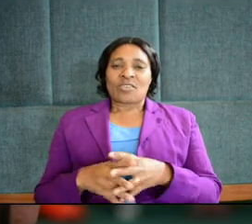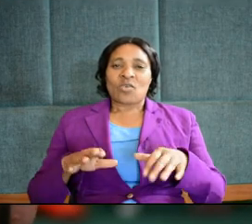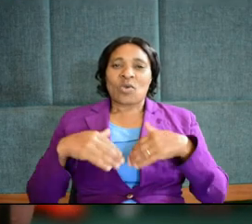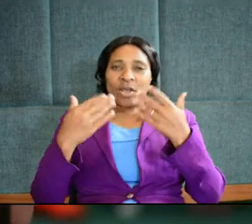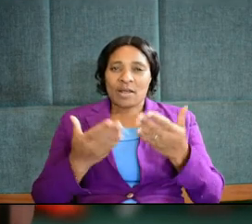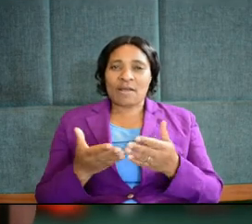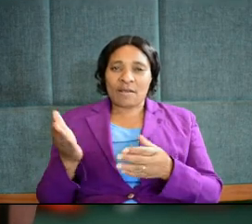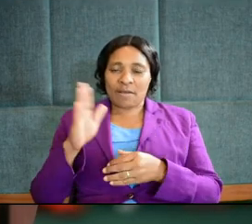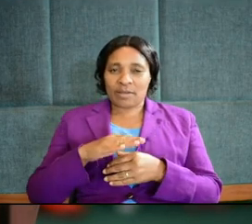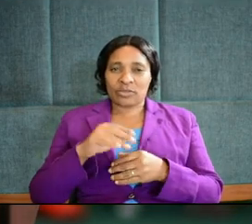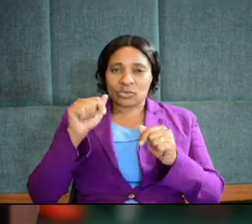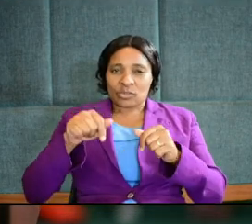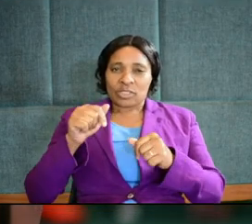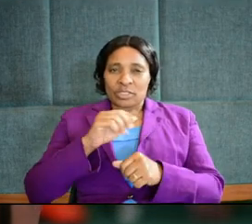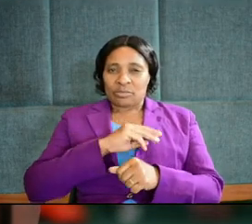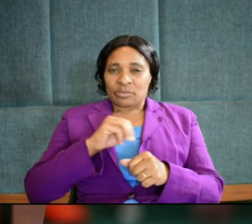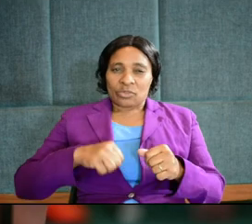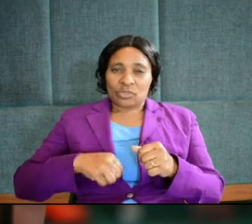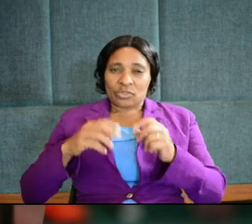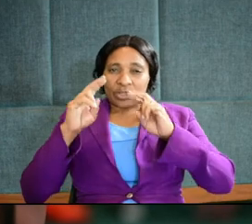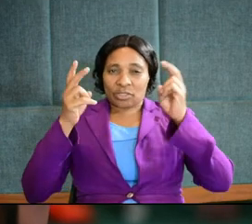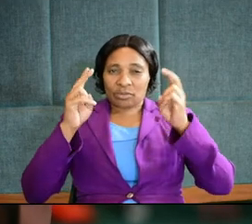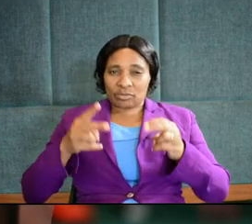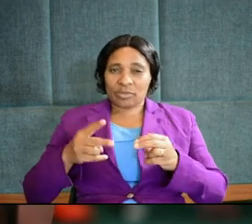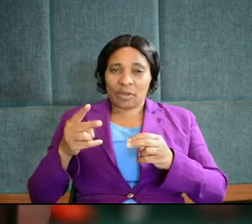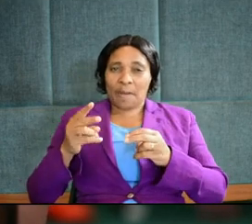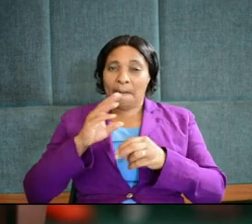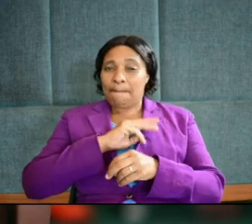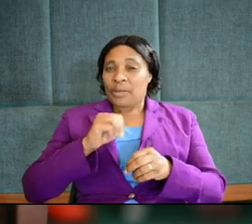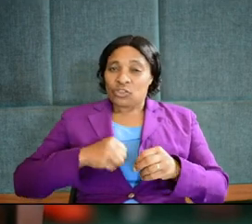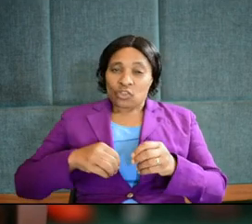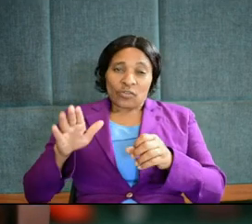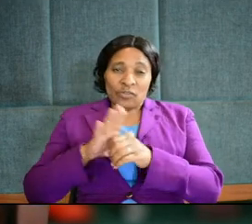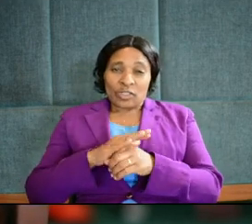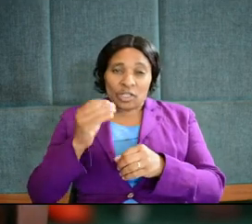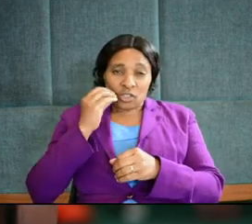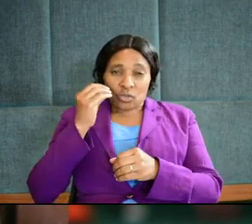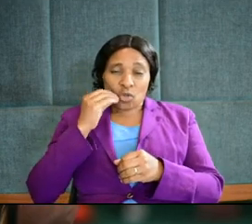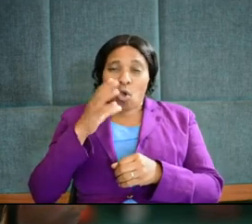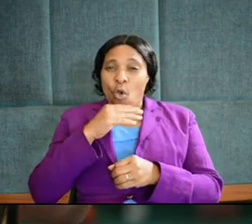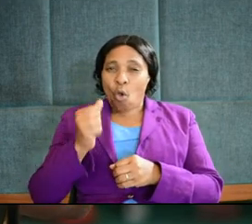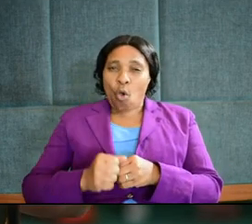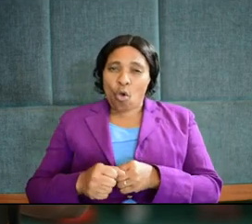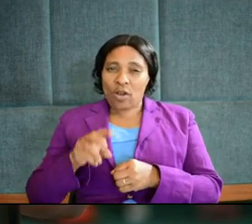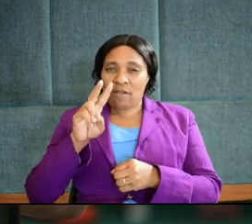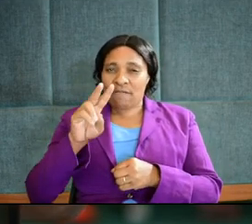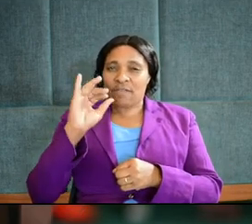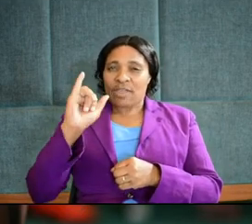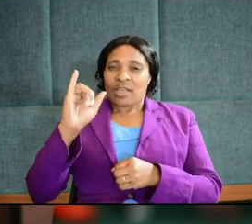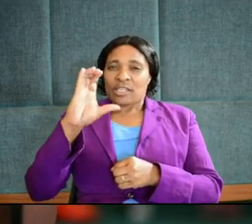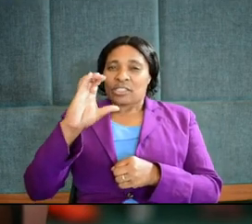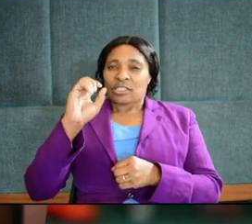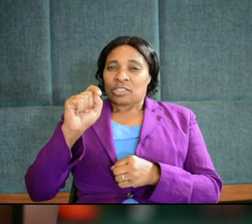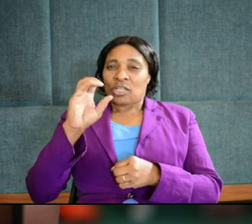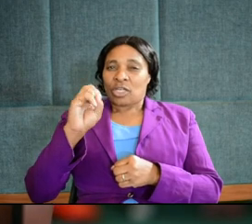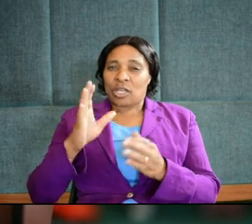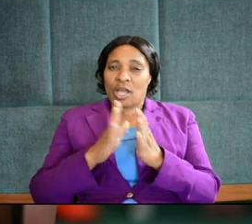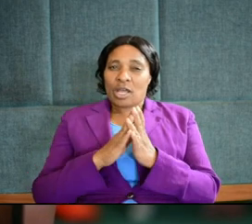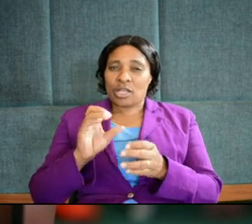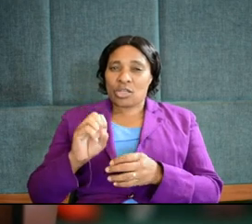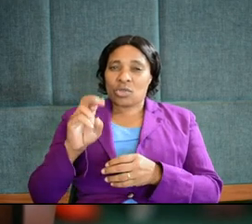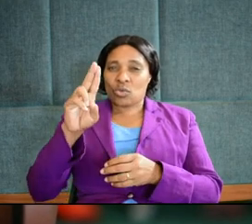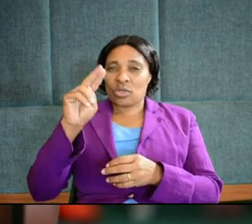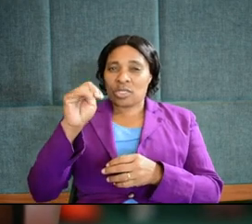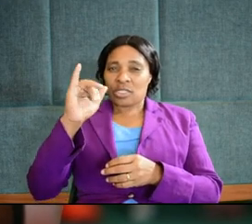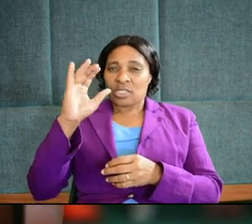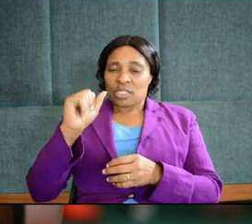Welcome back to today's mission. The title is Mission Field at Home. It's about this old couple named Victor and Eunice. Victor and Eunice long